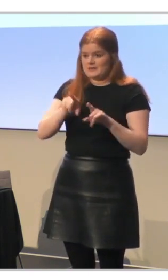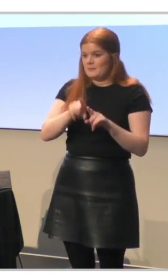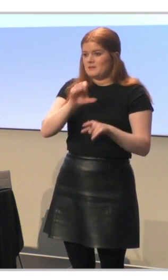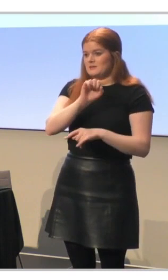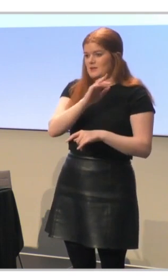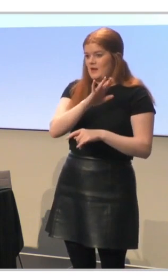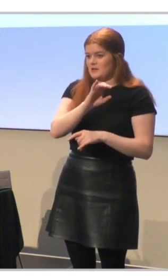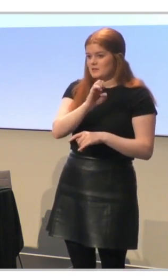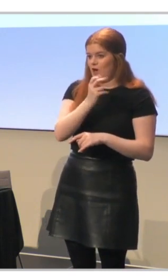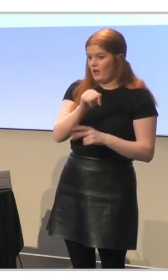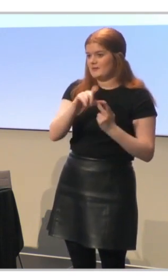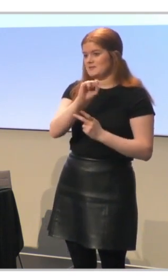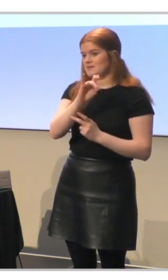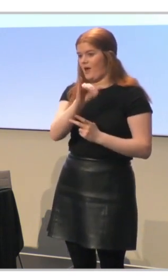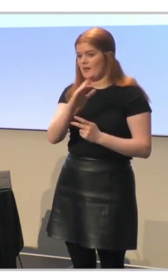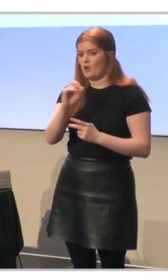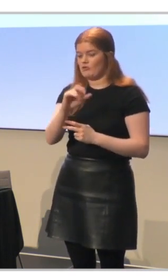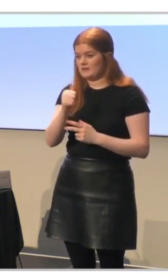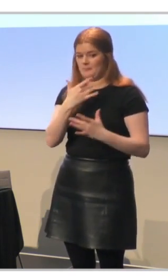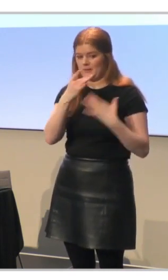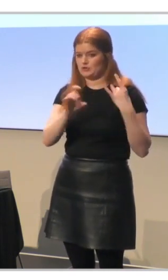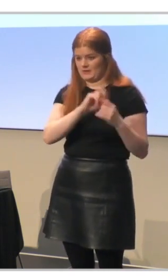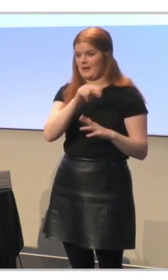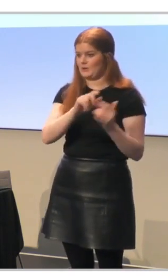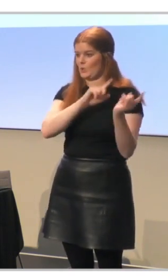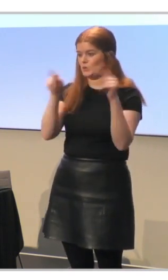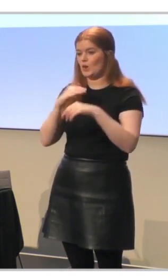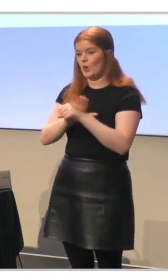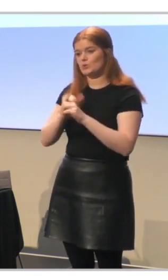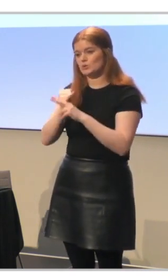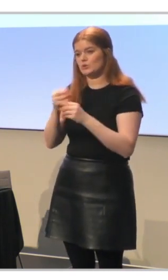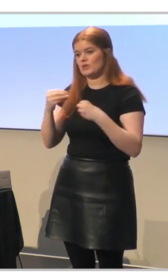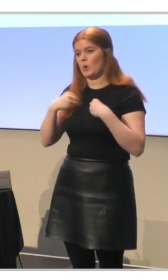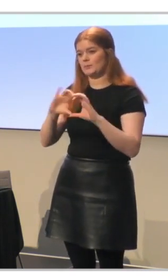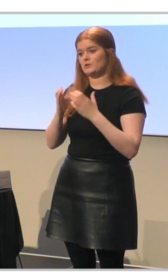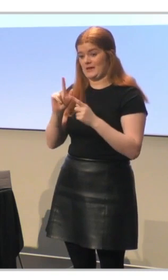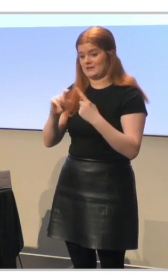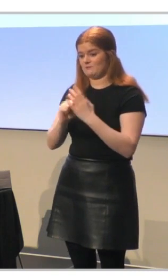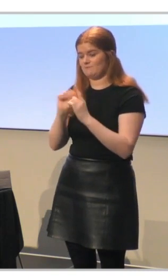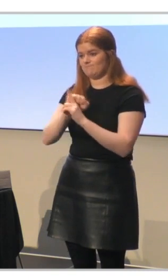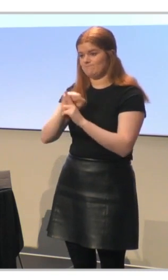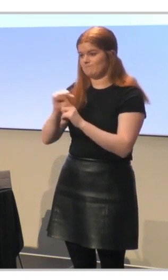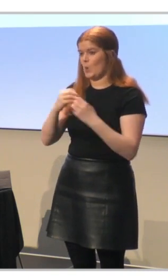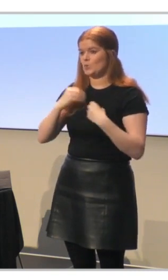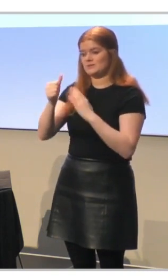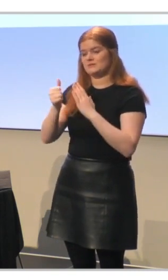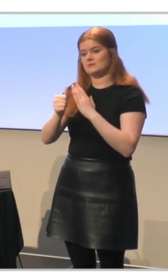to enable them to attend their local schools in their community. And more importantly, to develop skills for life so that they